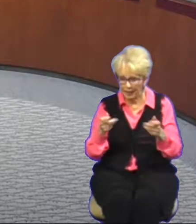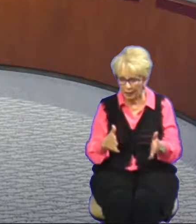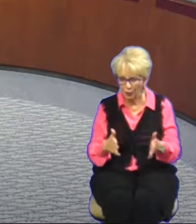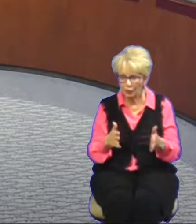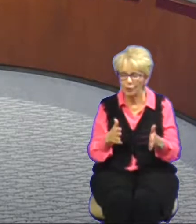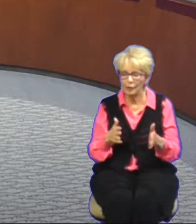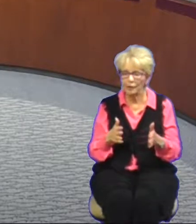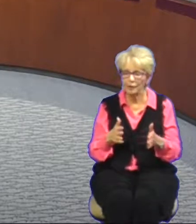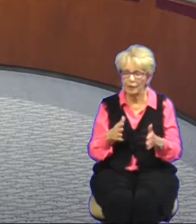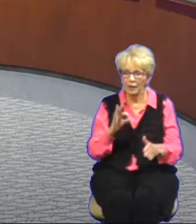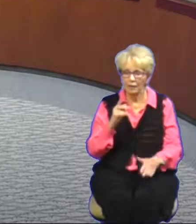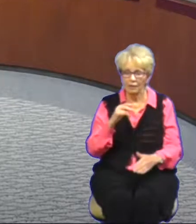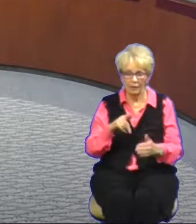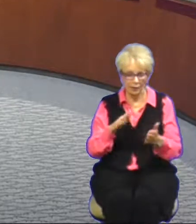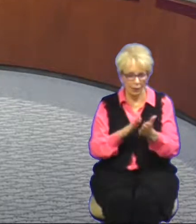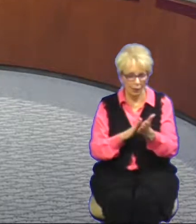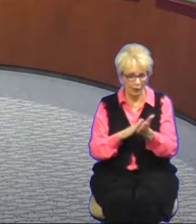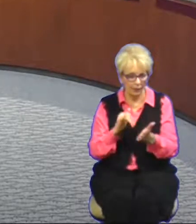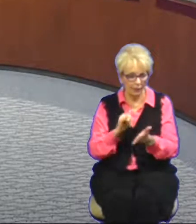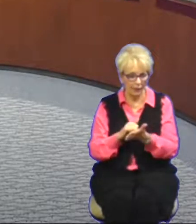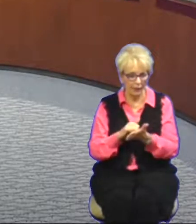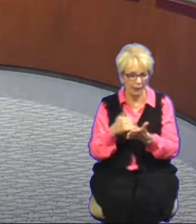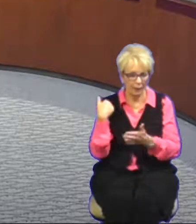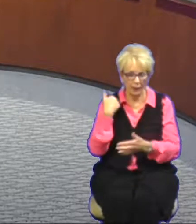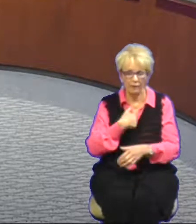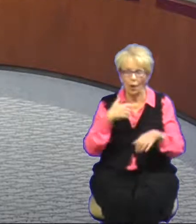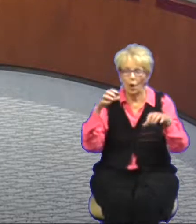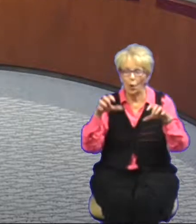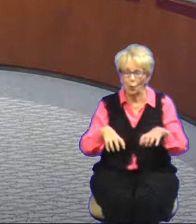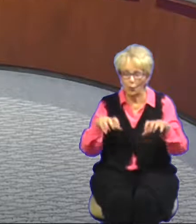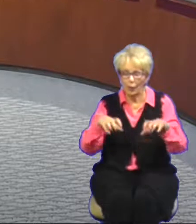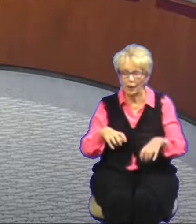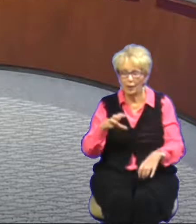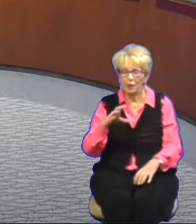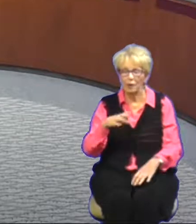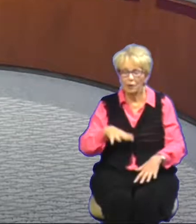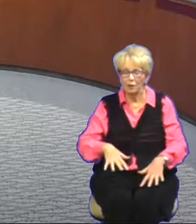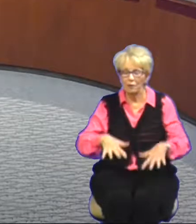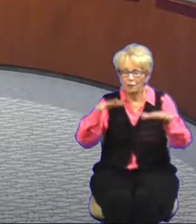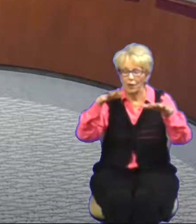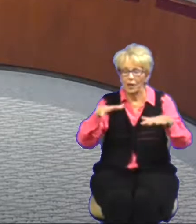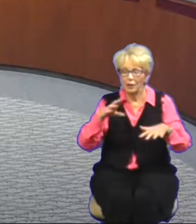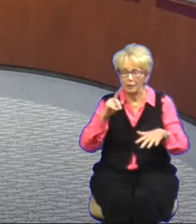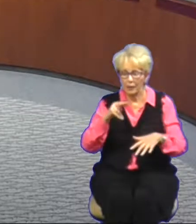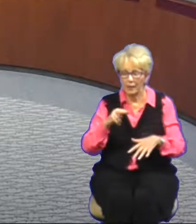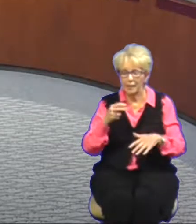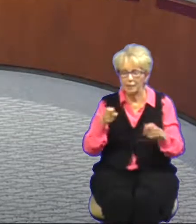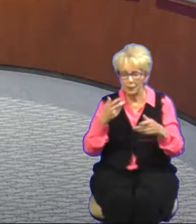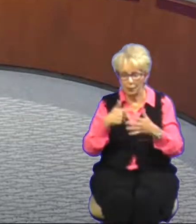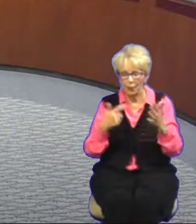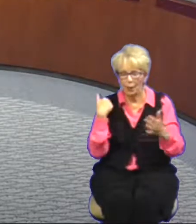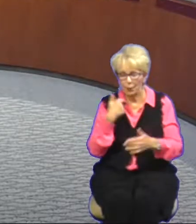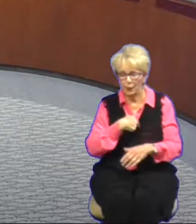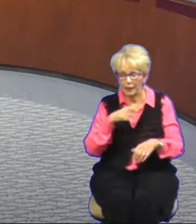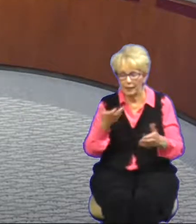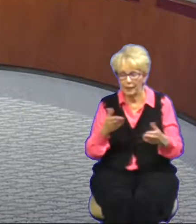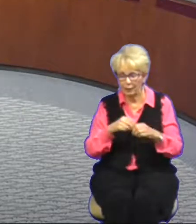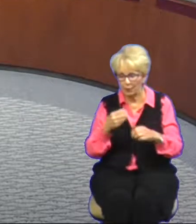And Philip, congratulations, and with the rain we've had lately, a floodplain manager is probably what we need in Morganton. Thank you so